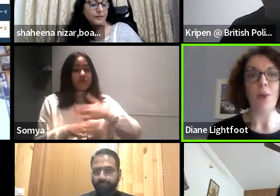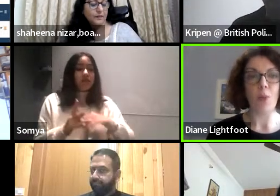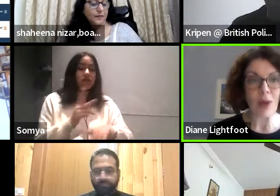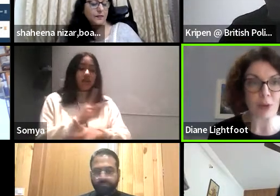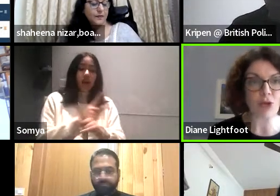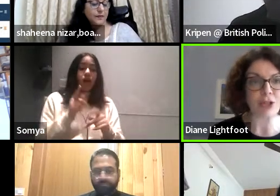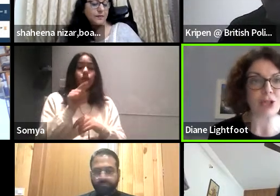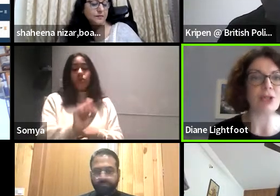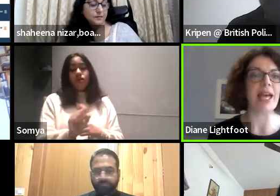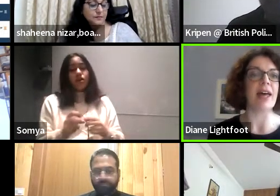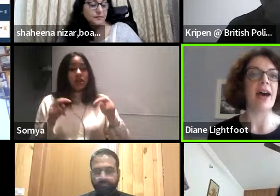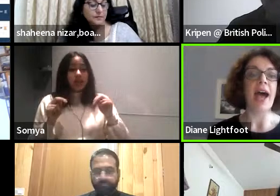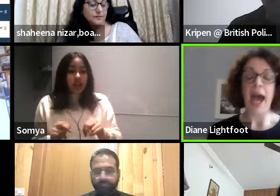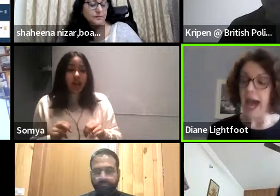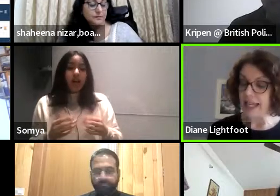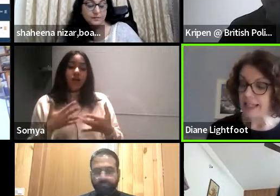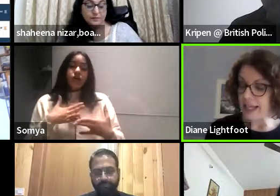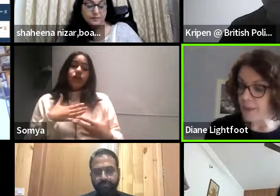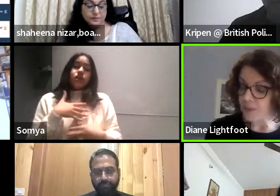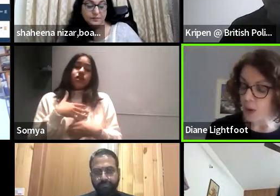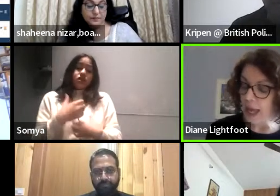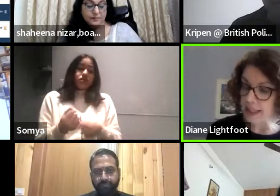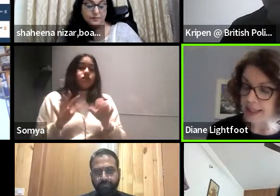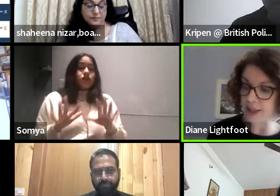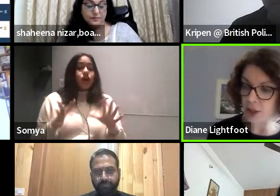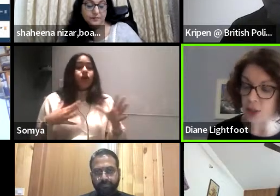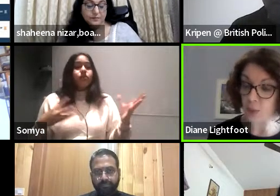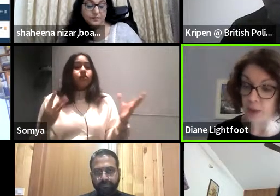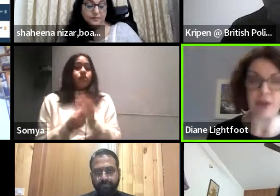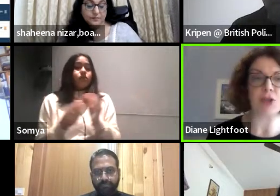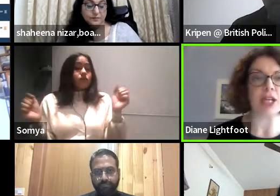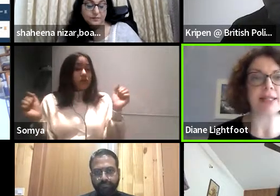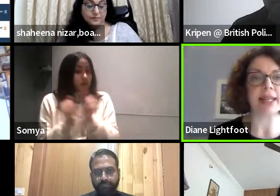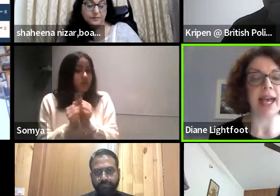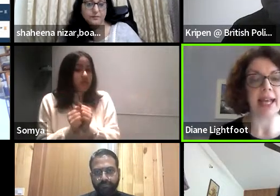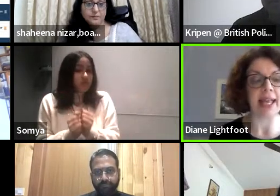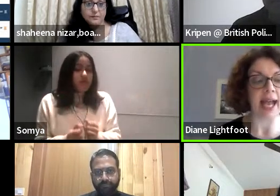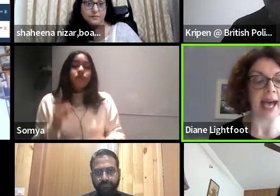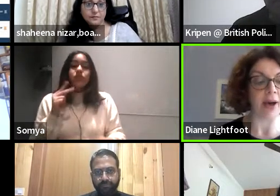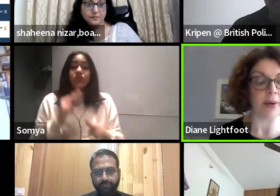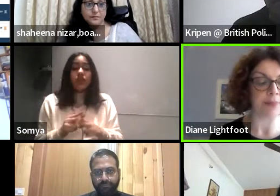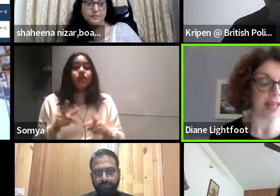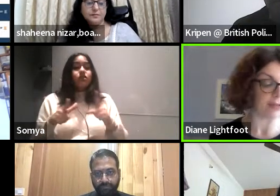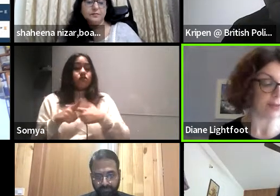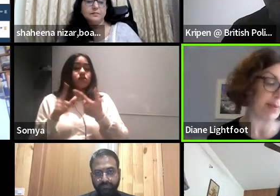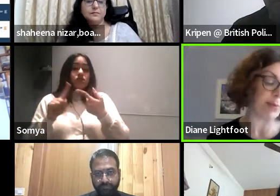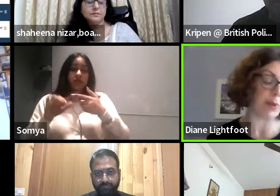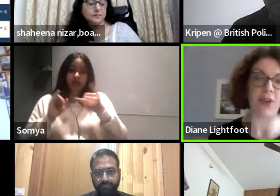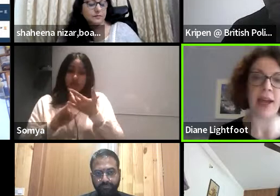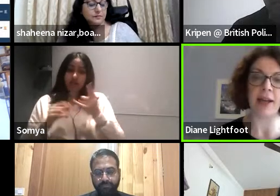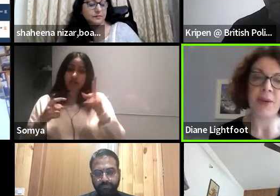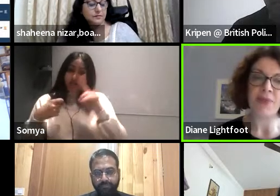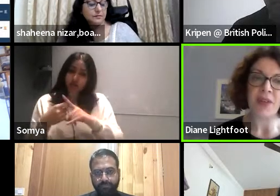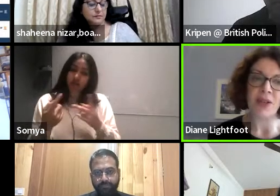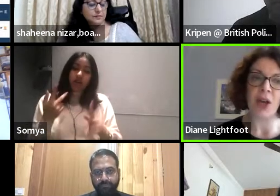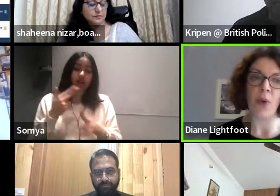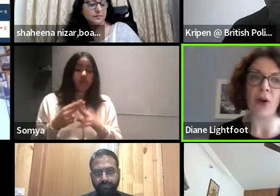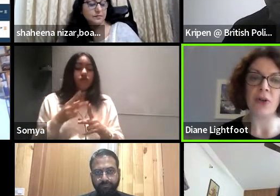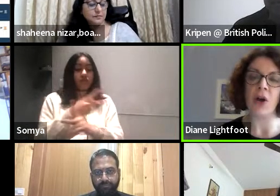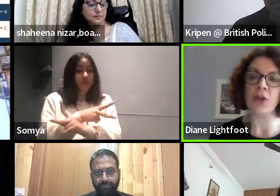need. We will trust you to get that. And we had a discussion with GSK, and people were